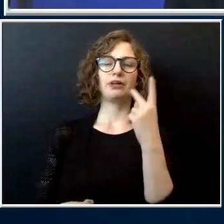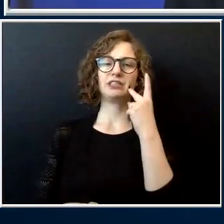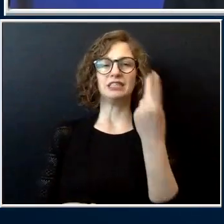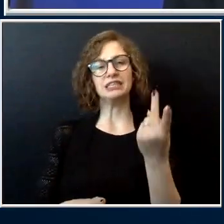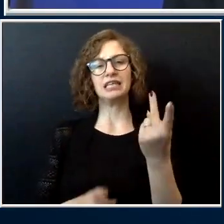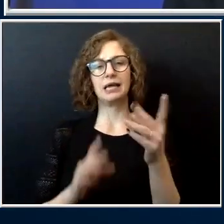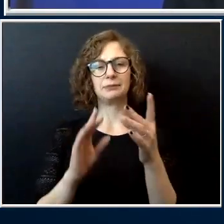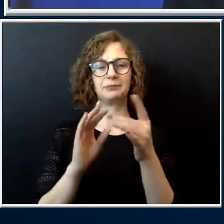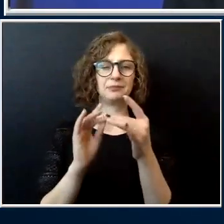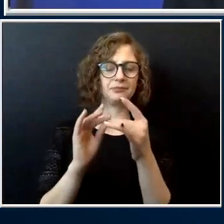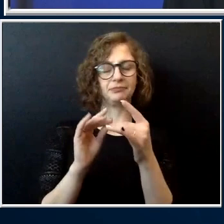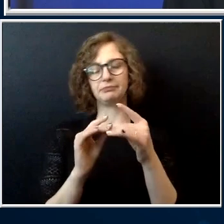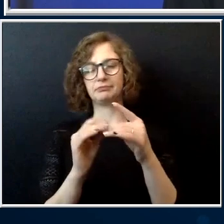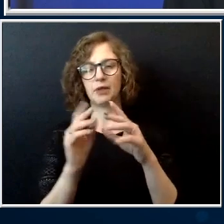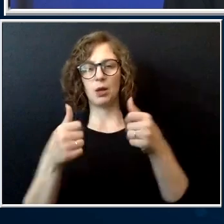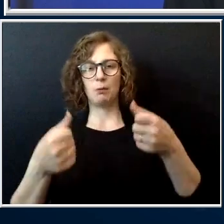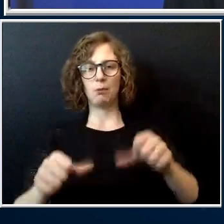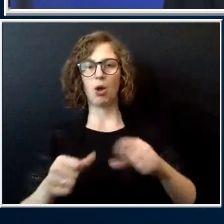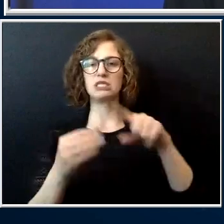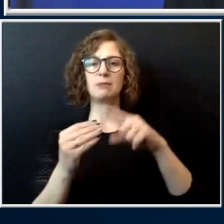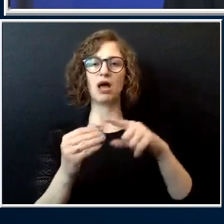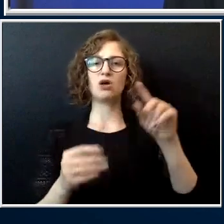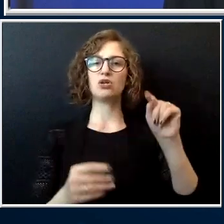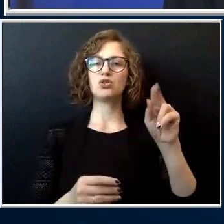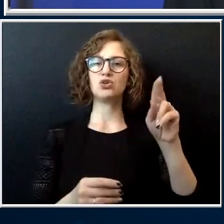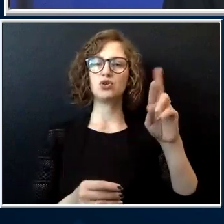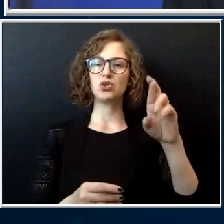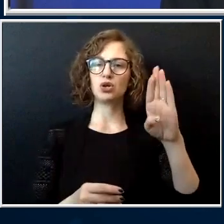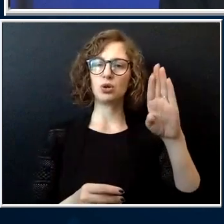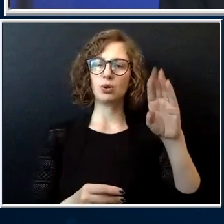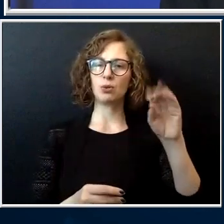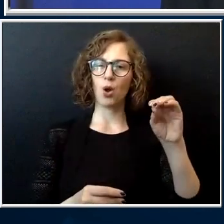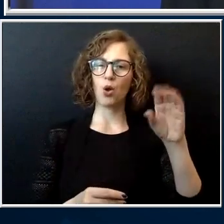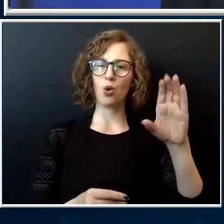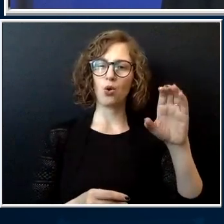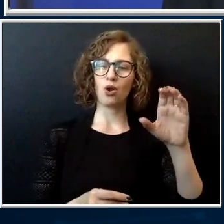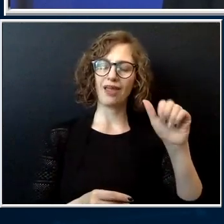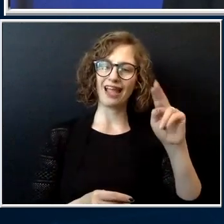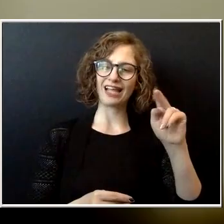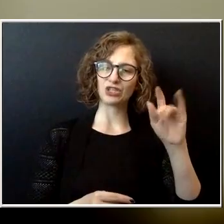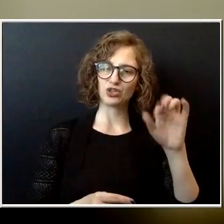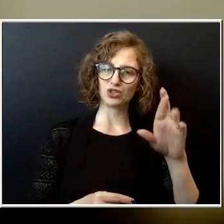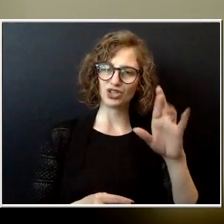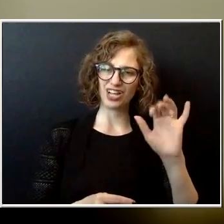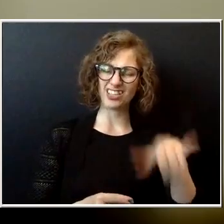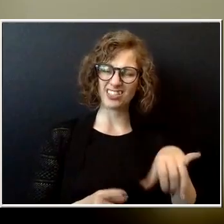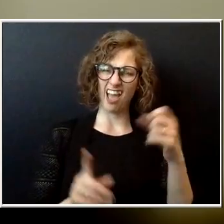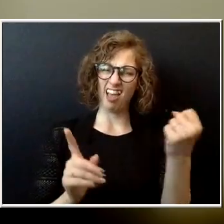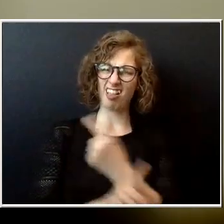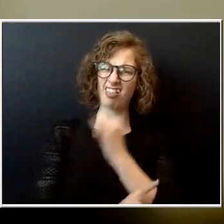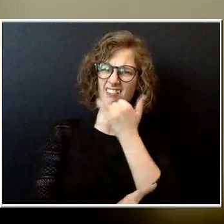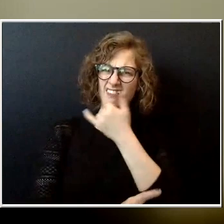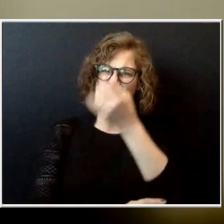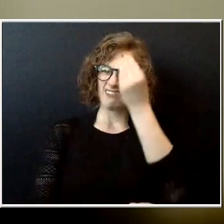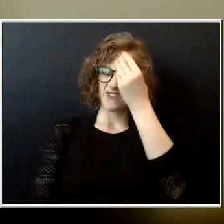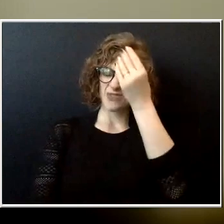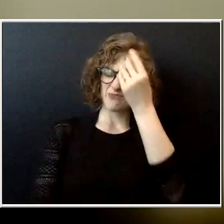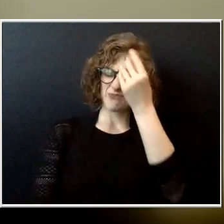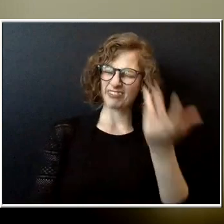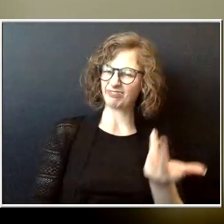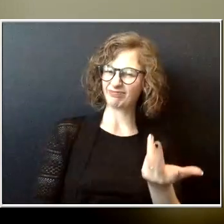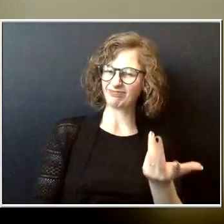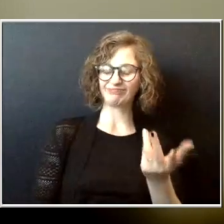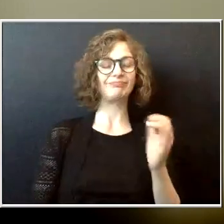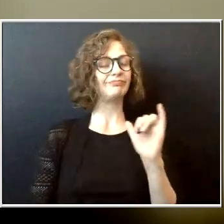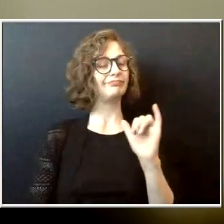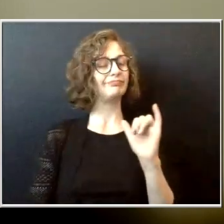cancer? Is this really just misinformation? And what is that? Yeah, I mean, again, this is one more thing that we've had to deal